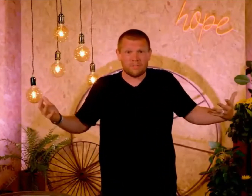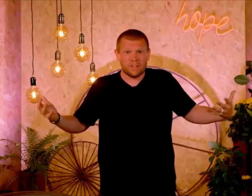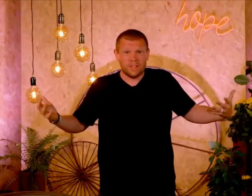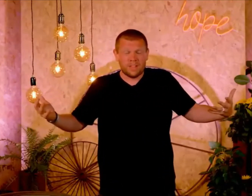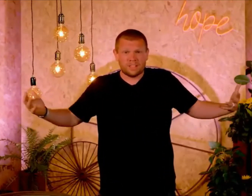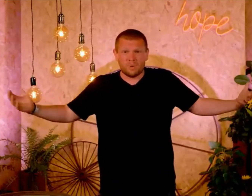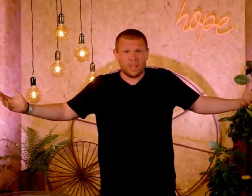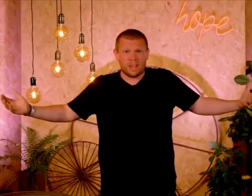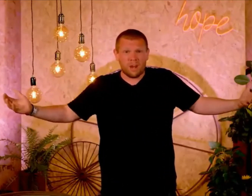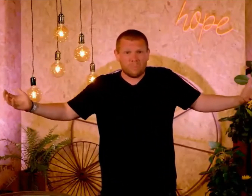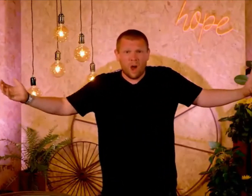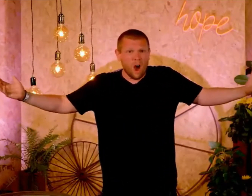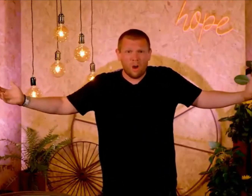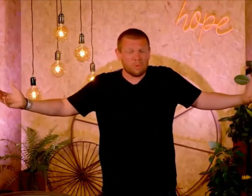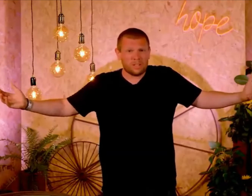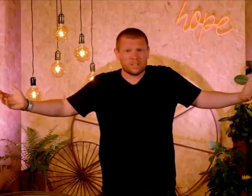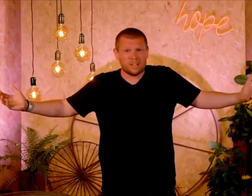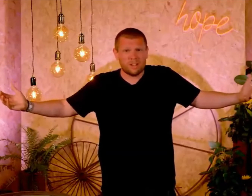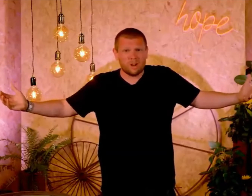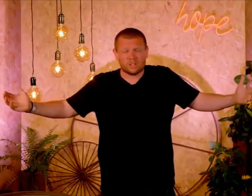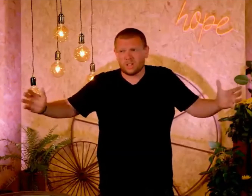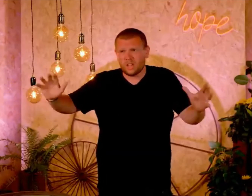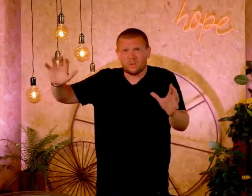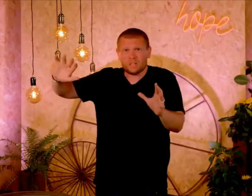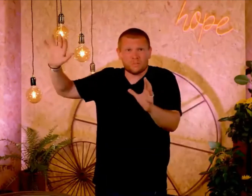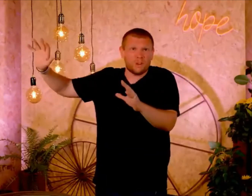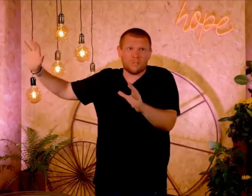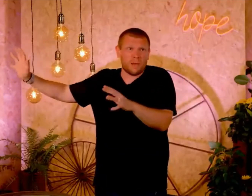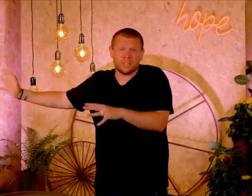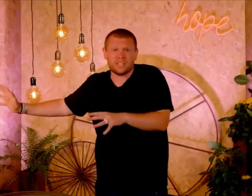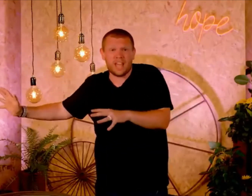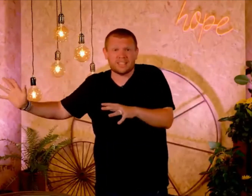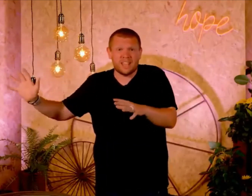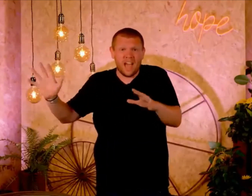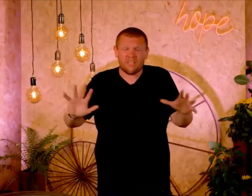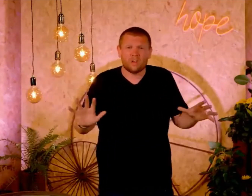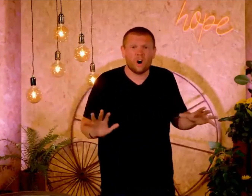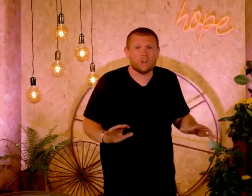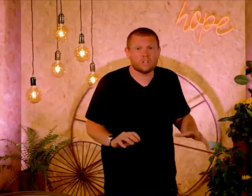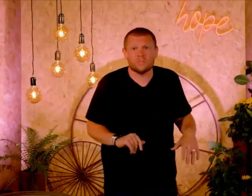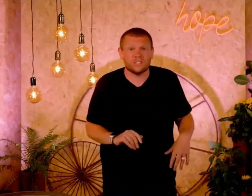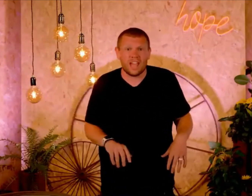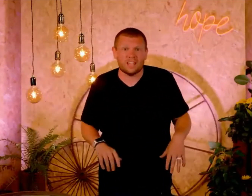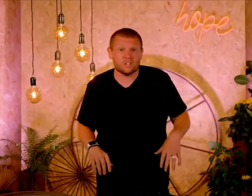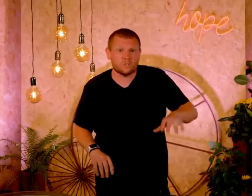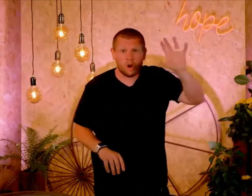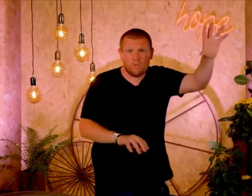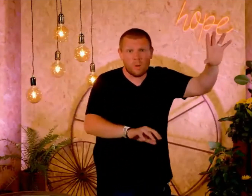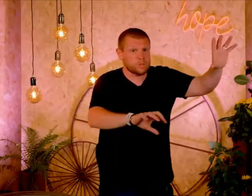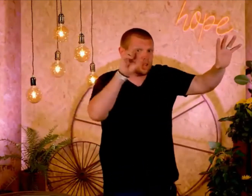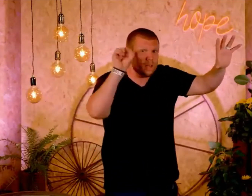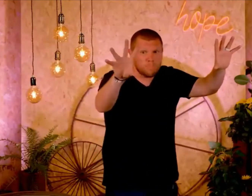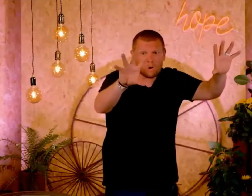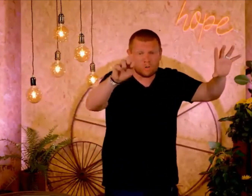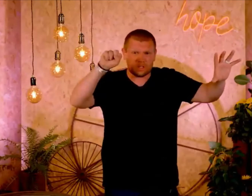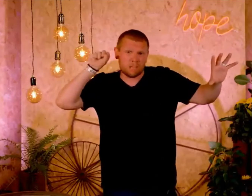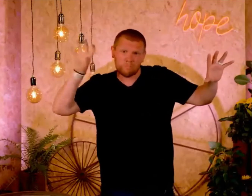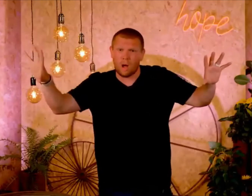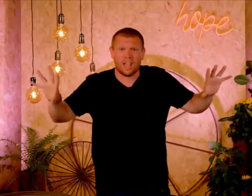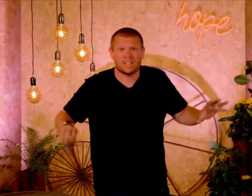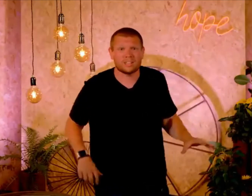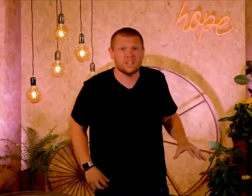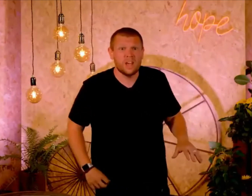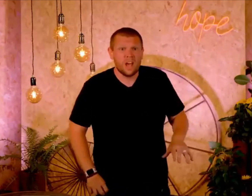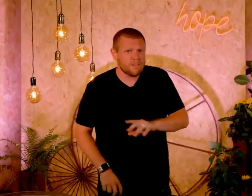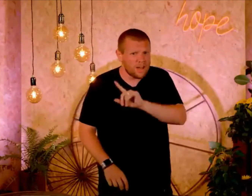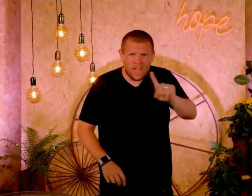path, till we end up hopelessly lost. The news is full of their mistakes and the cost of the dangers of corruption, hypocrisy and